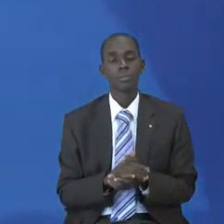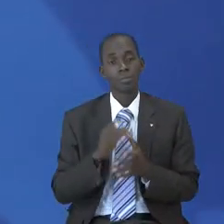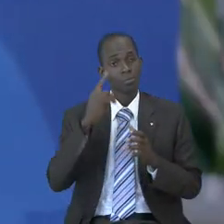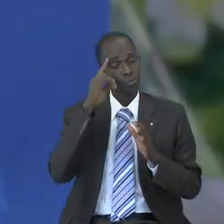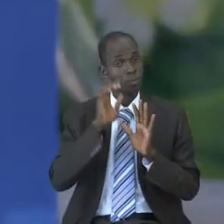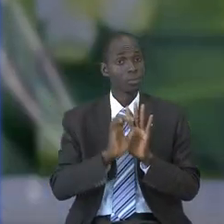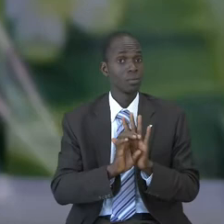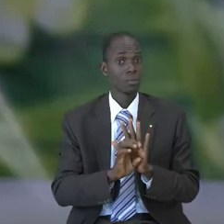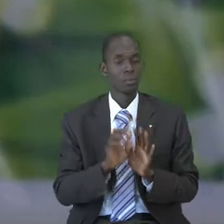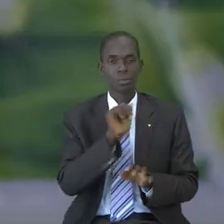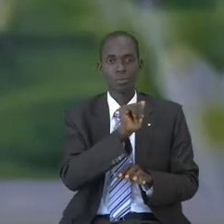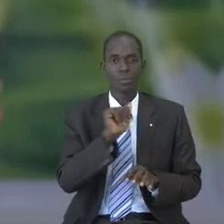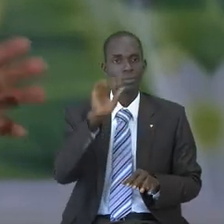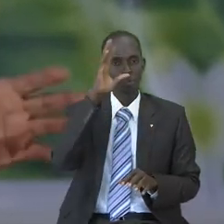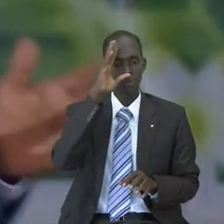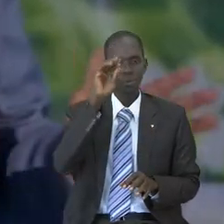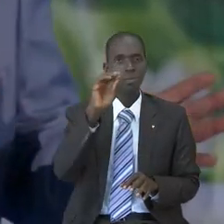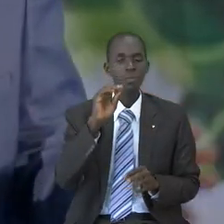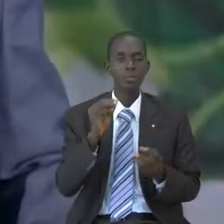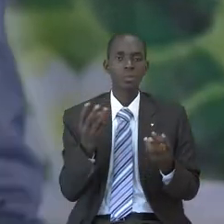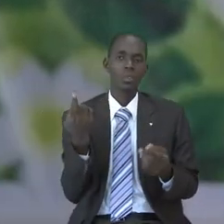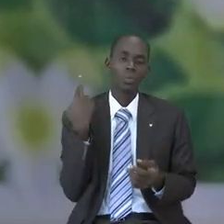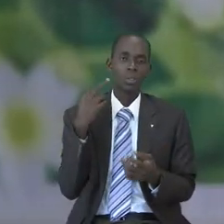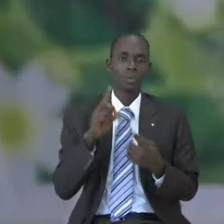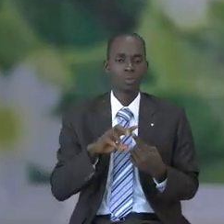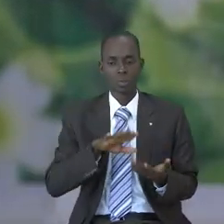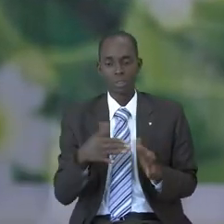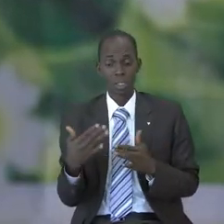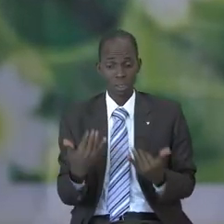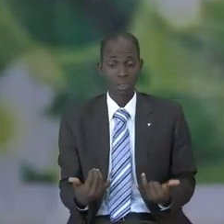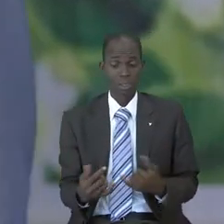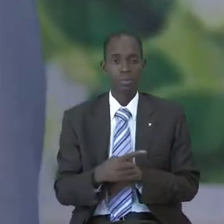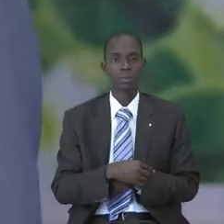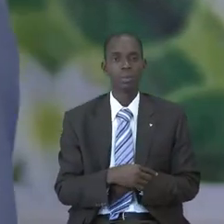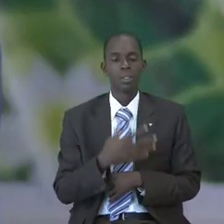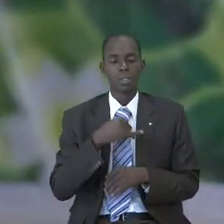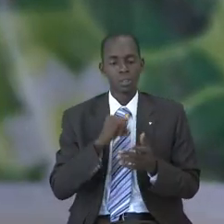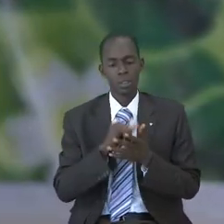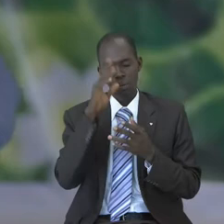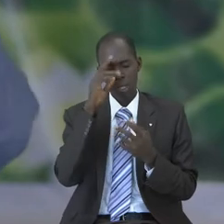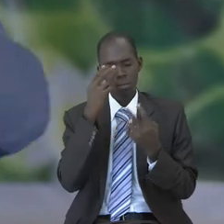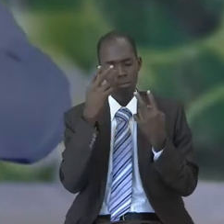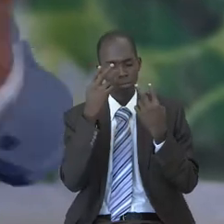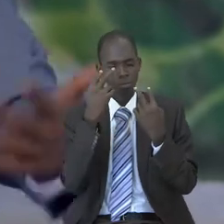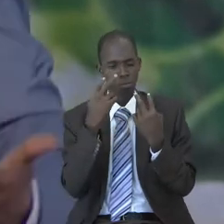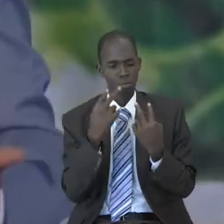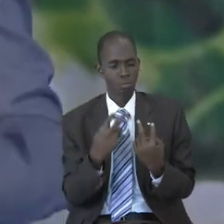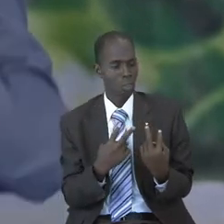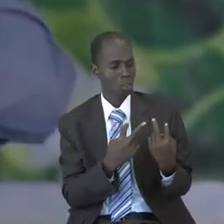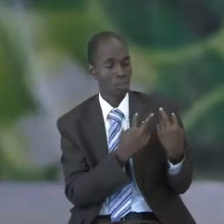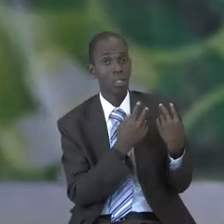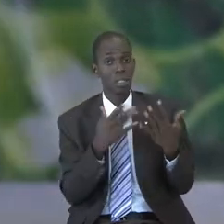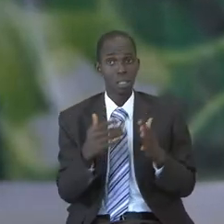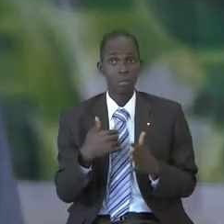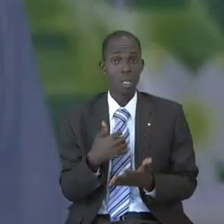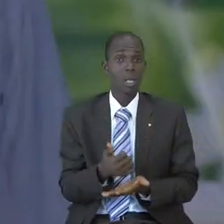example, a man were to die today, and he looks back. Let me help you. Let's